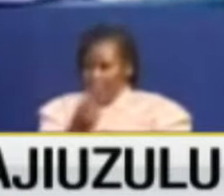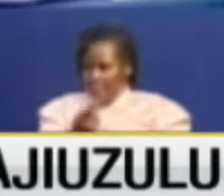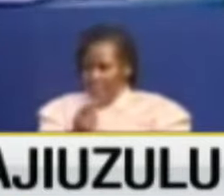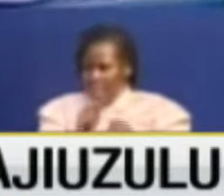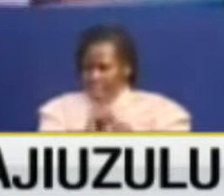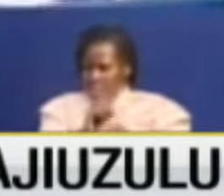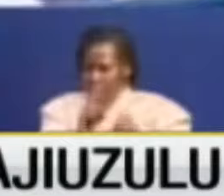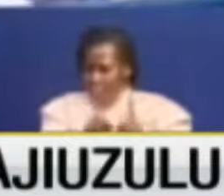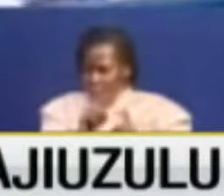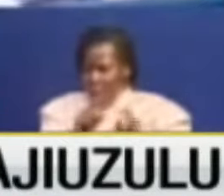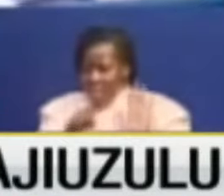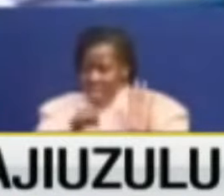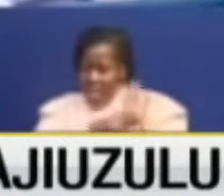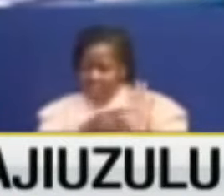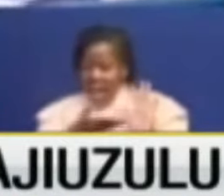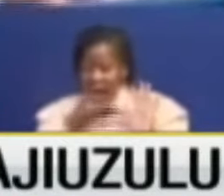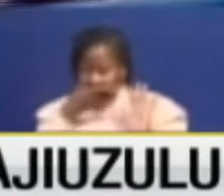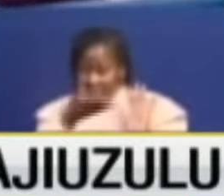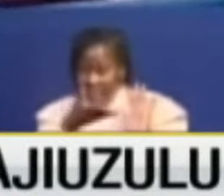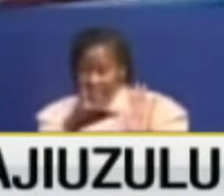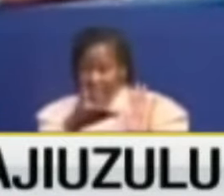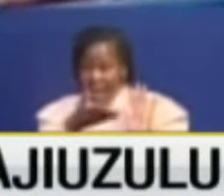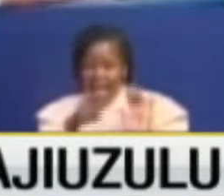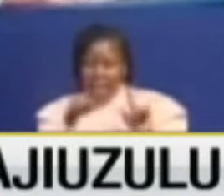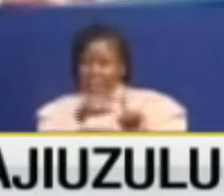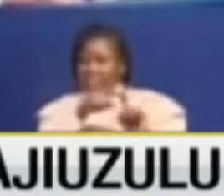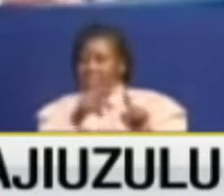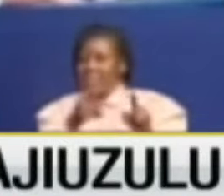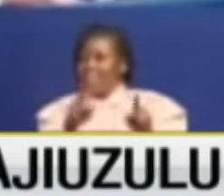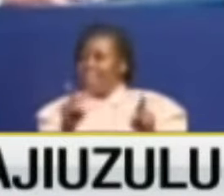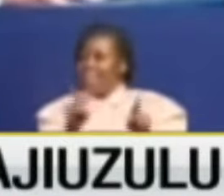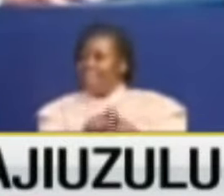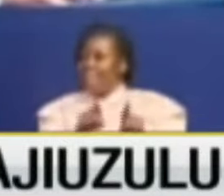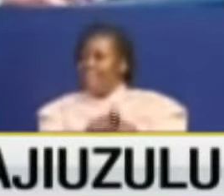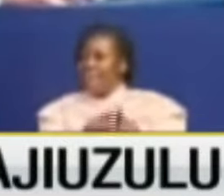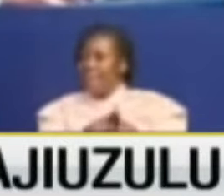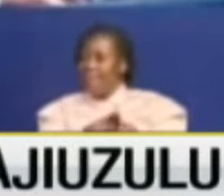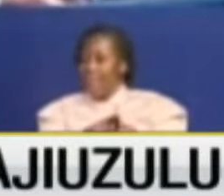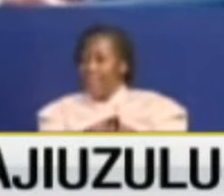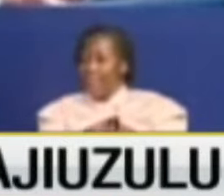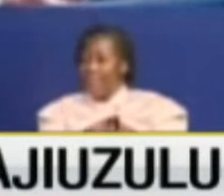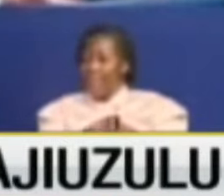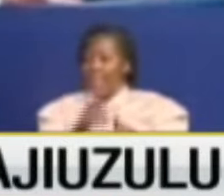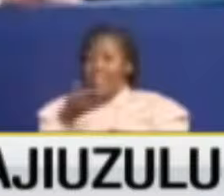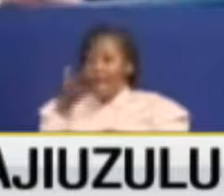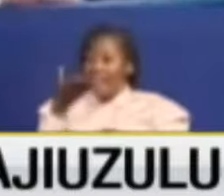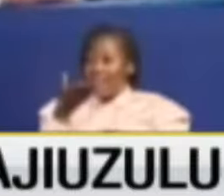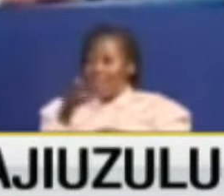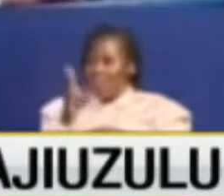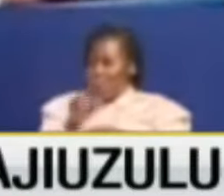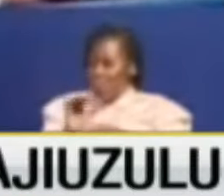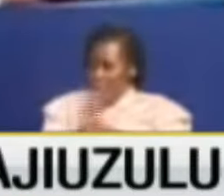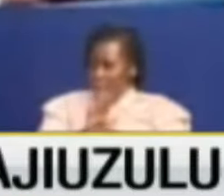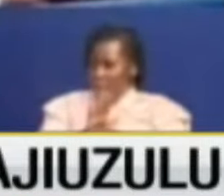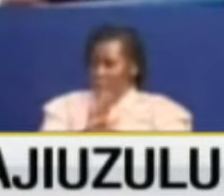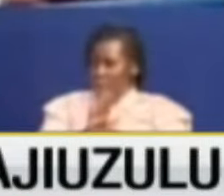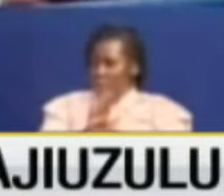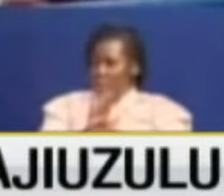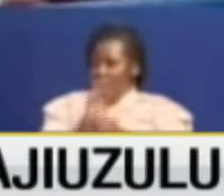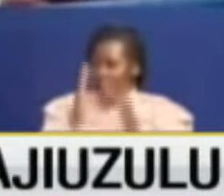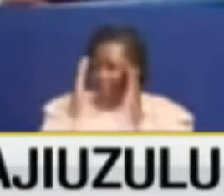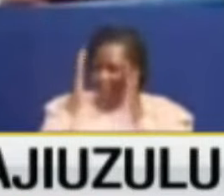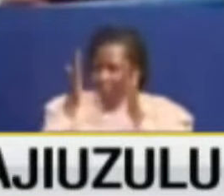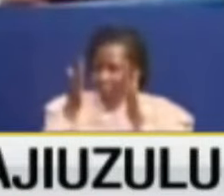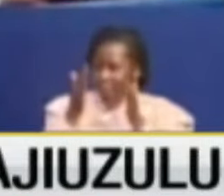will attract a negative answer and a positive answer. The negative answer is useful for the determination of the